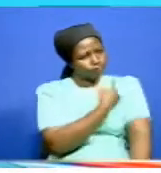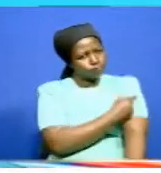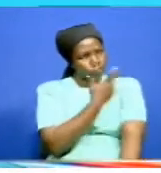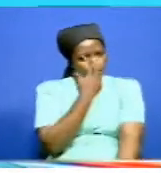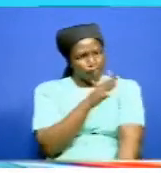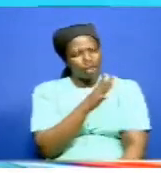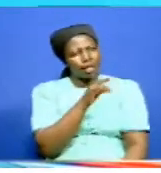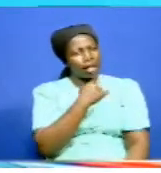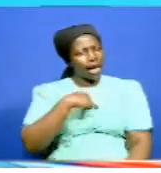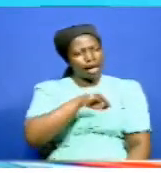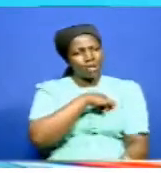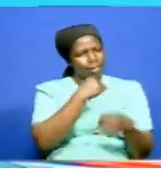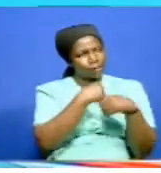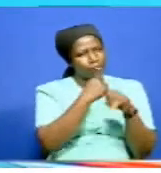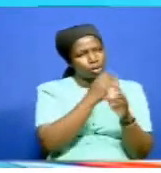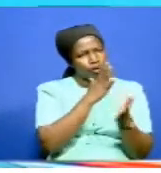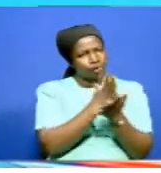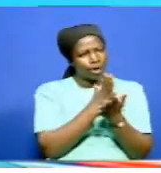ensure that we